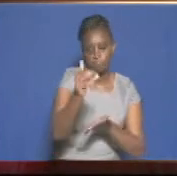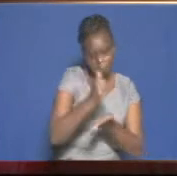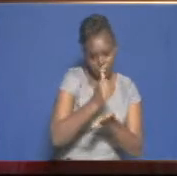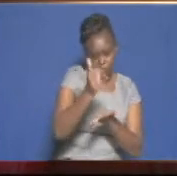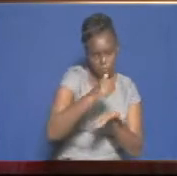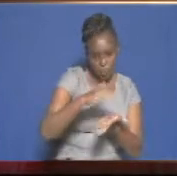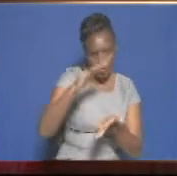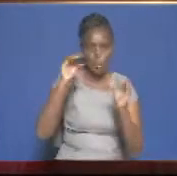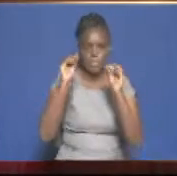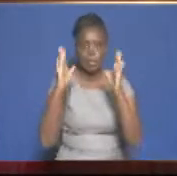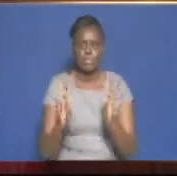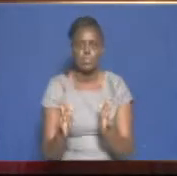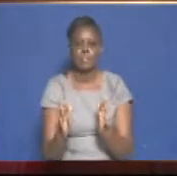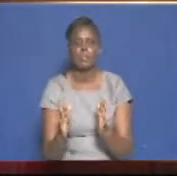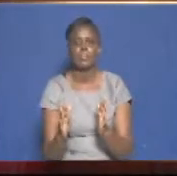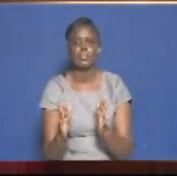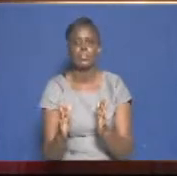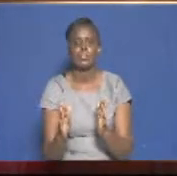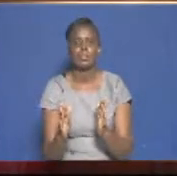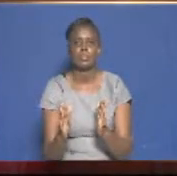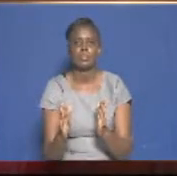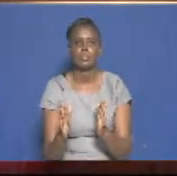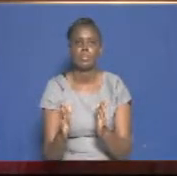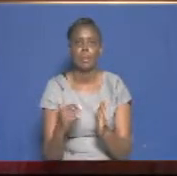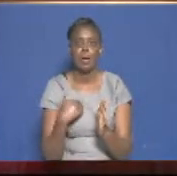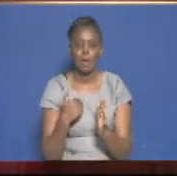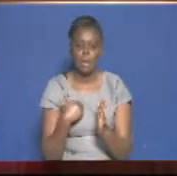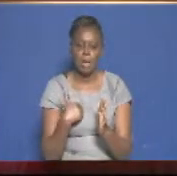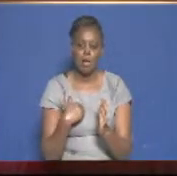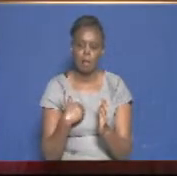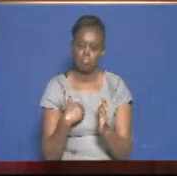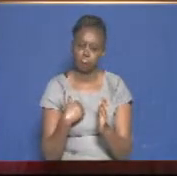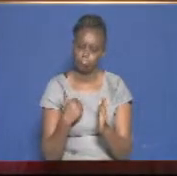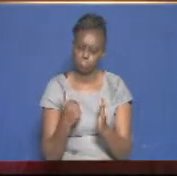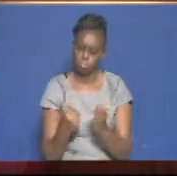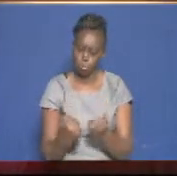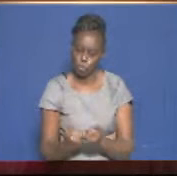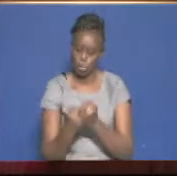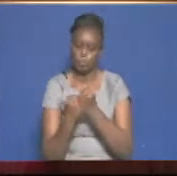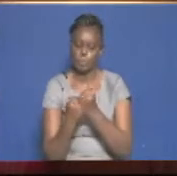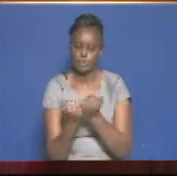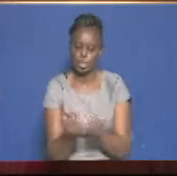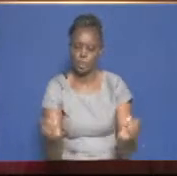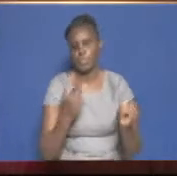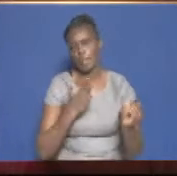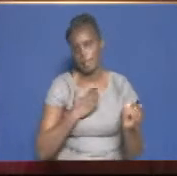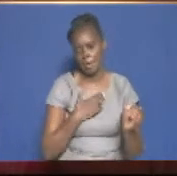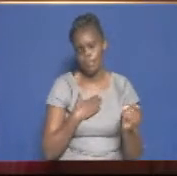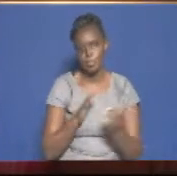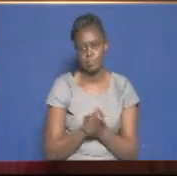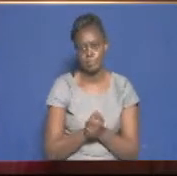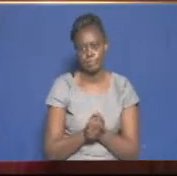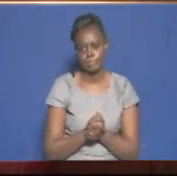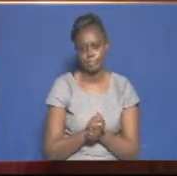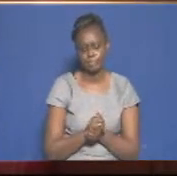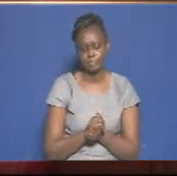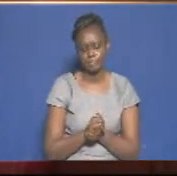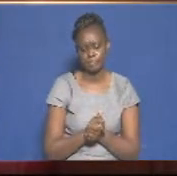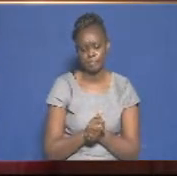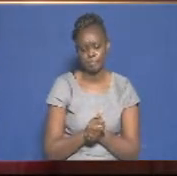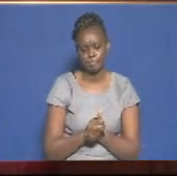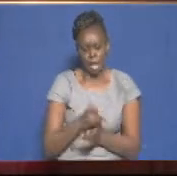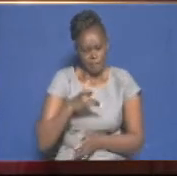teachers to cater for our young ones, Mr. Speaker. Mr. Speaker, another area which I